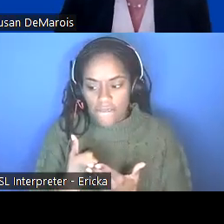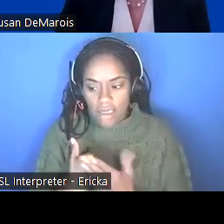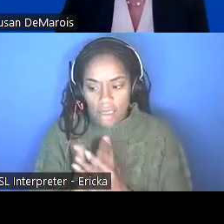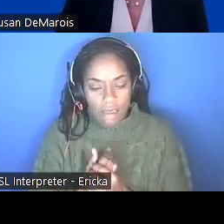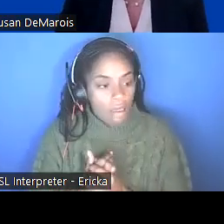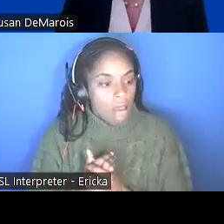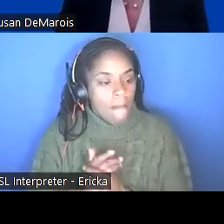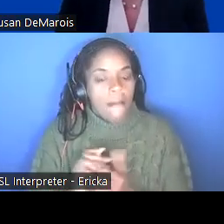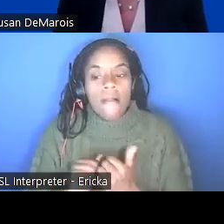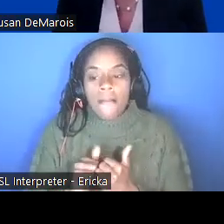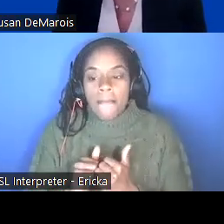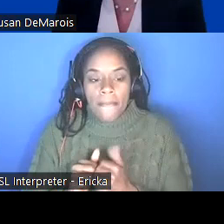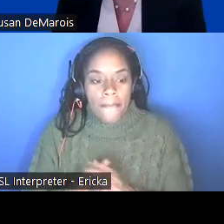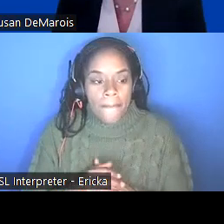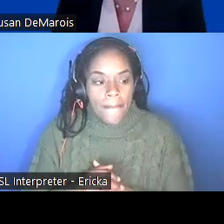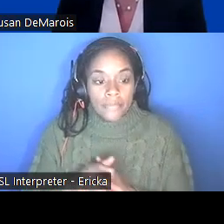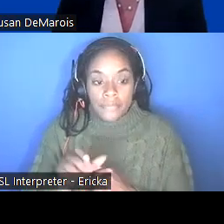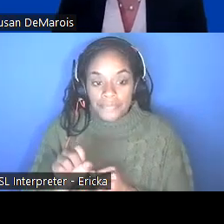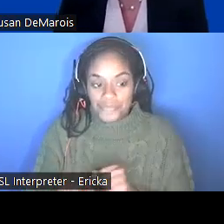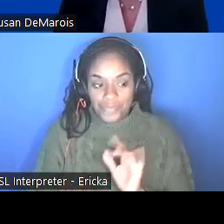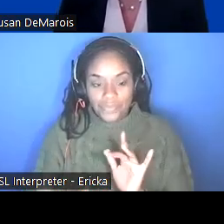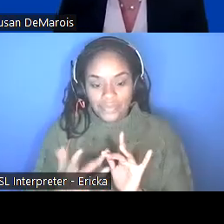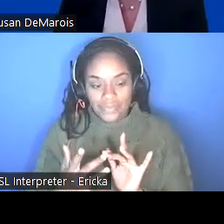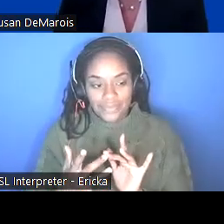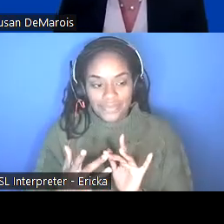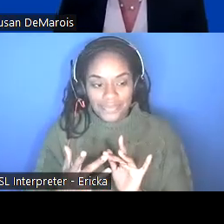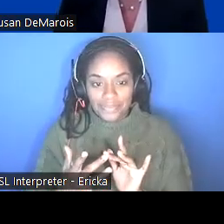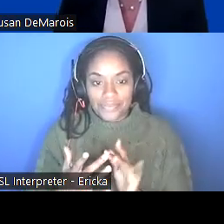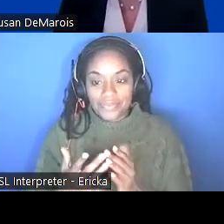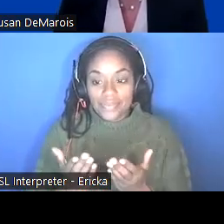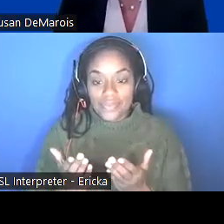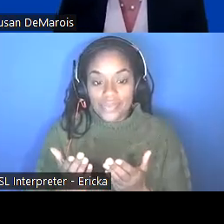how to do that. You can always contact us at